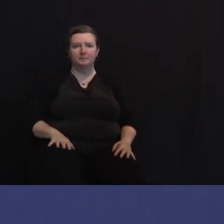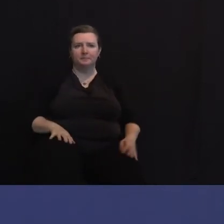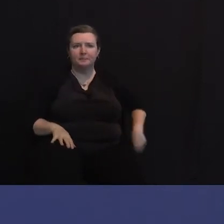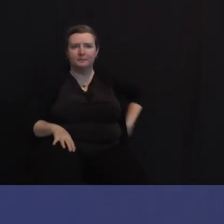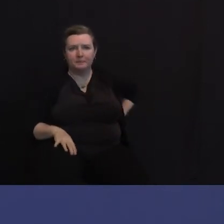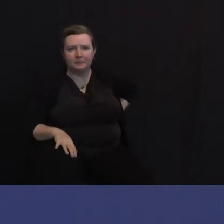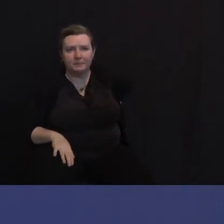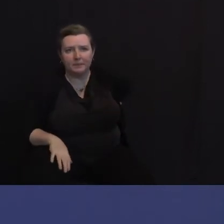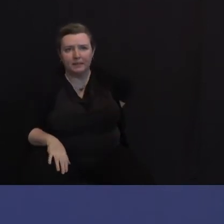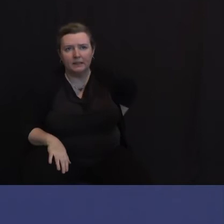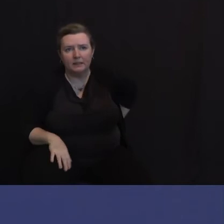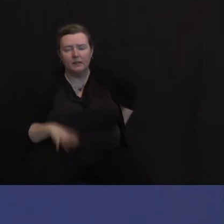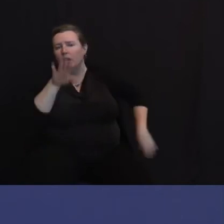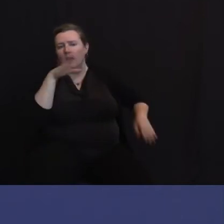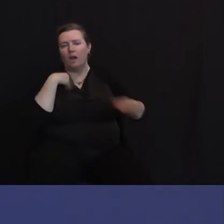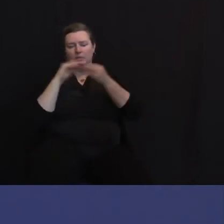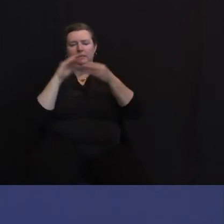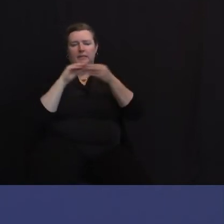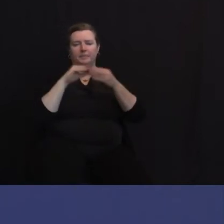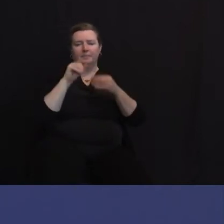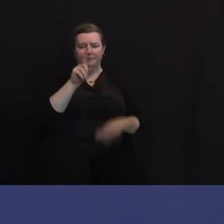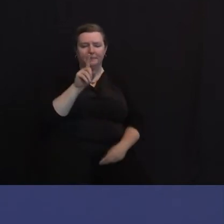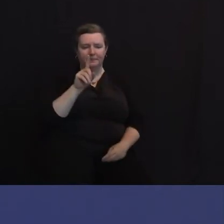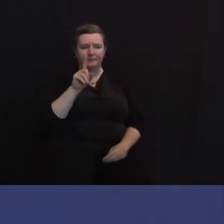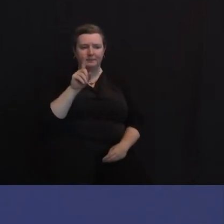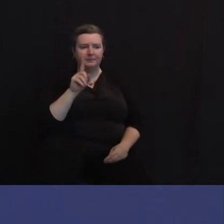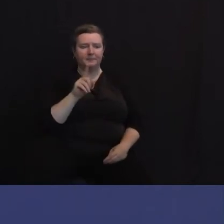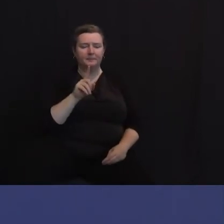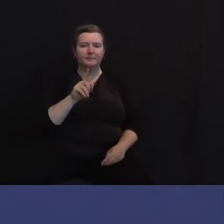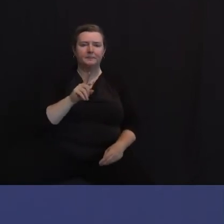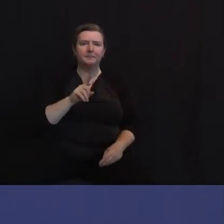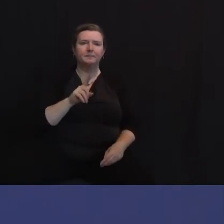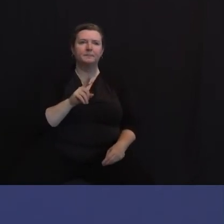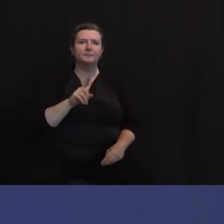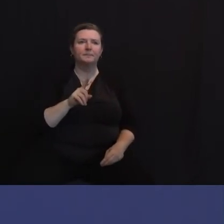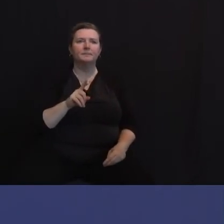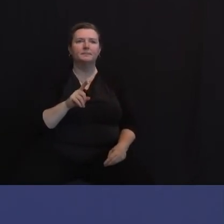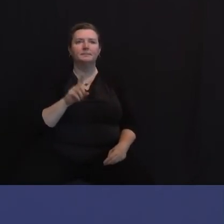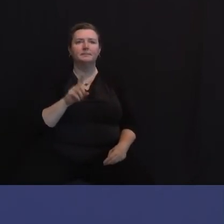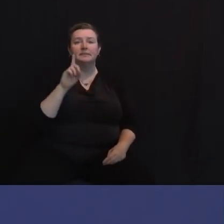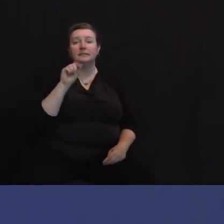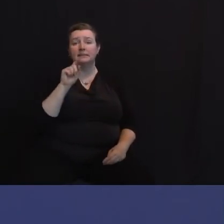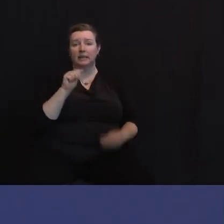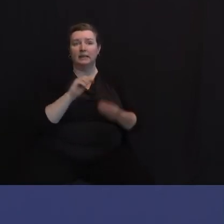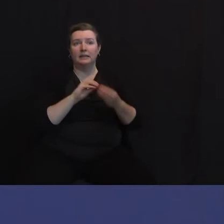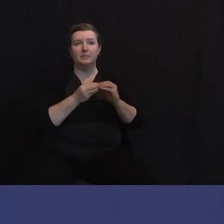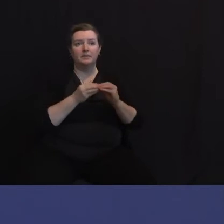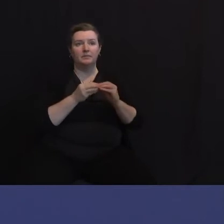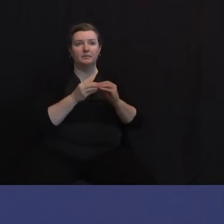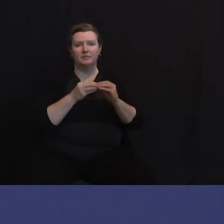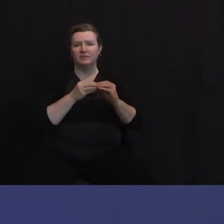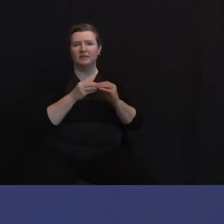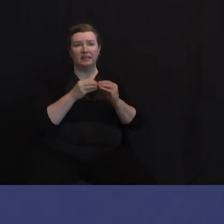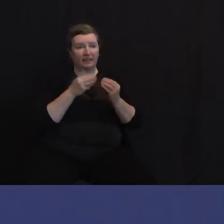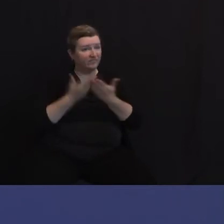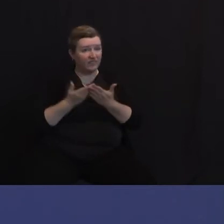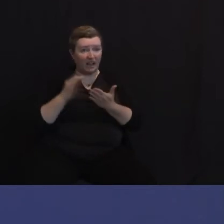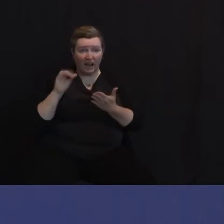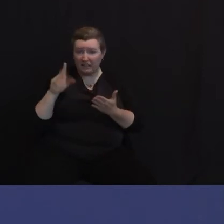me say the data, this is just a fact. And Judy, I'll leave the state